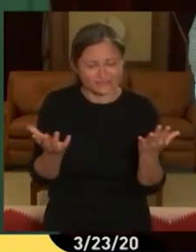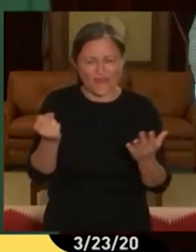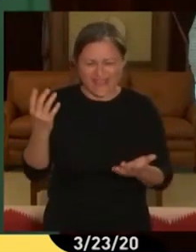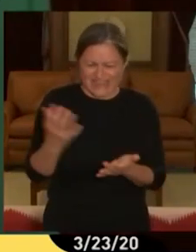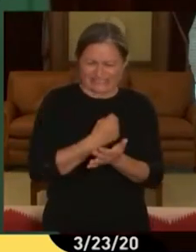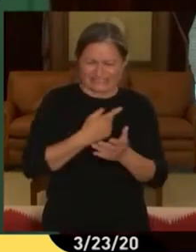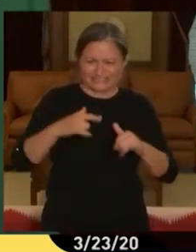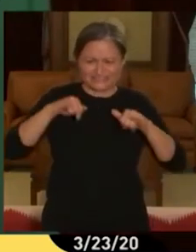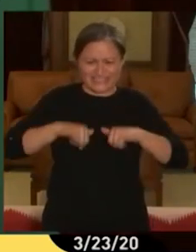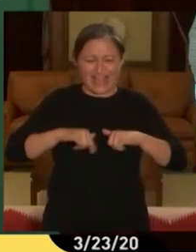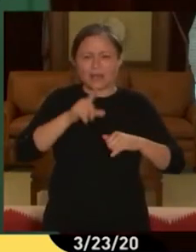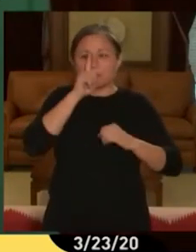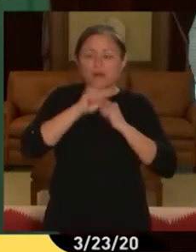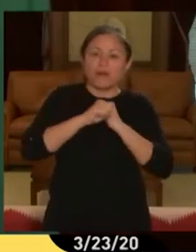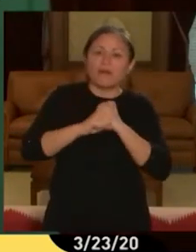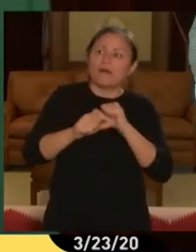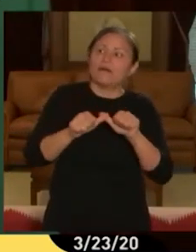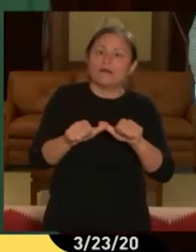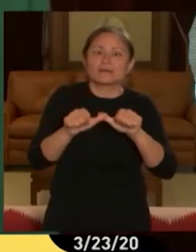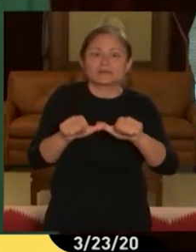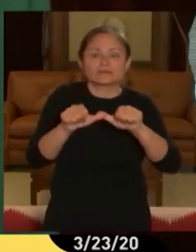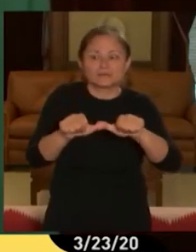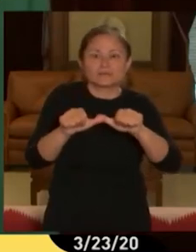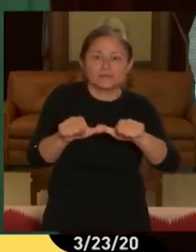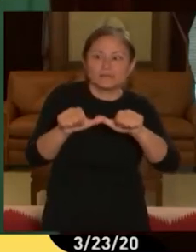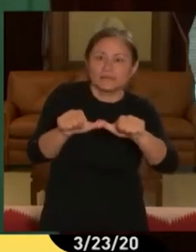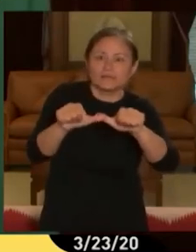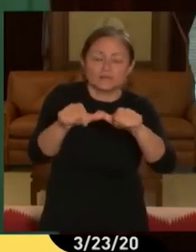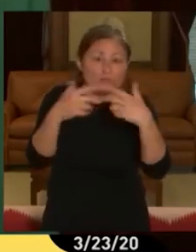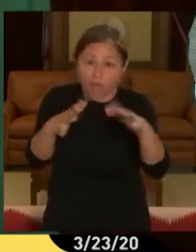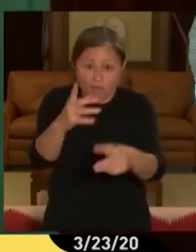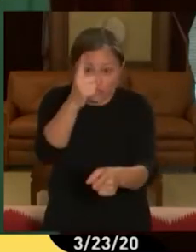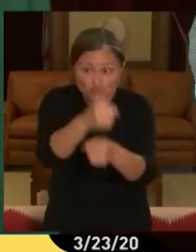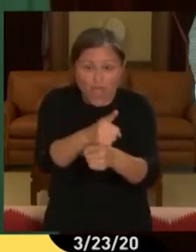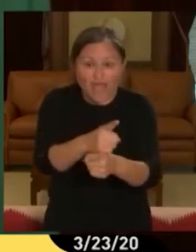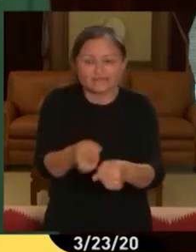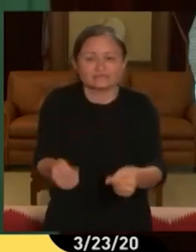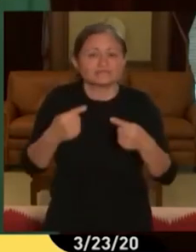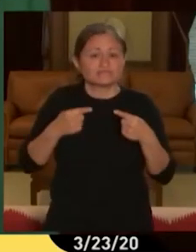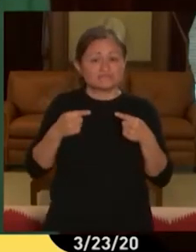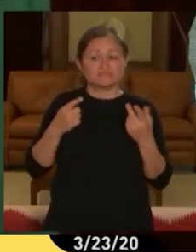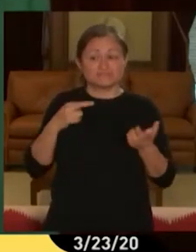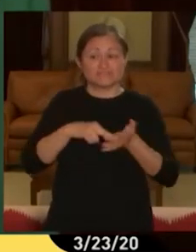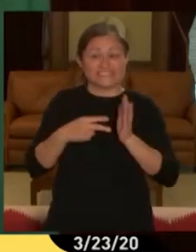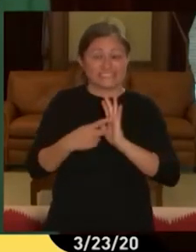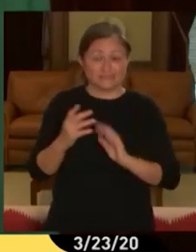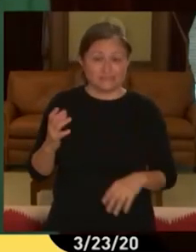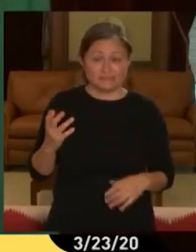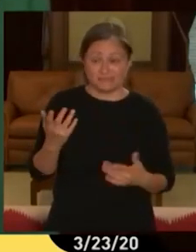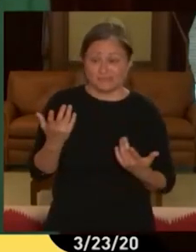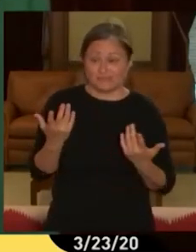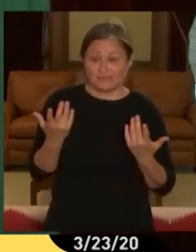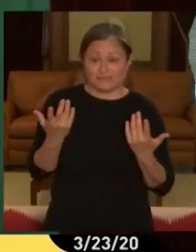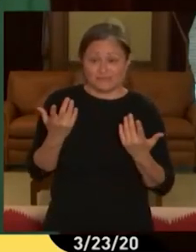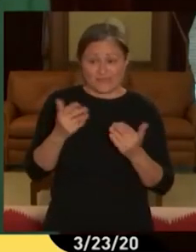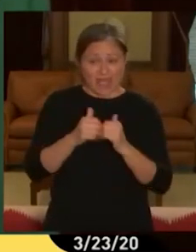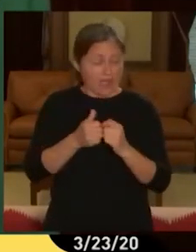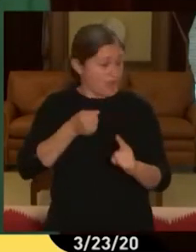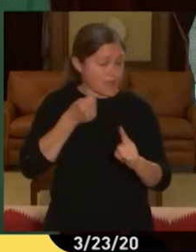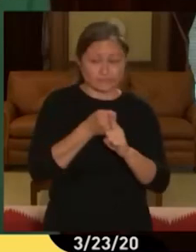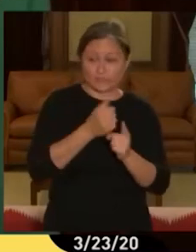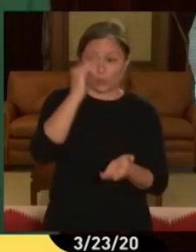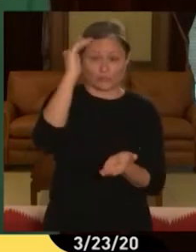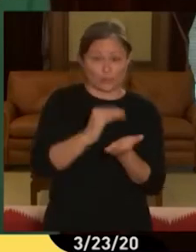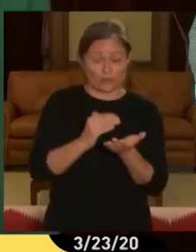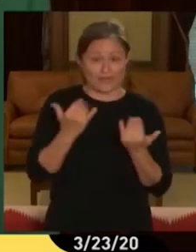lingering intrusion in our lives. And the fastest way to get back to normal is to hit this hard. And that's